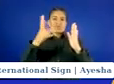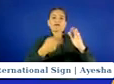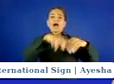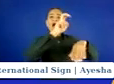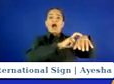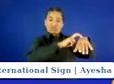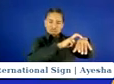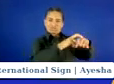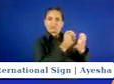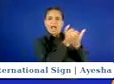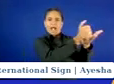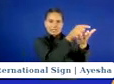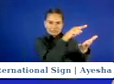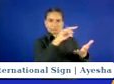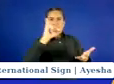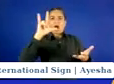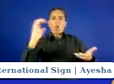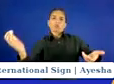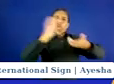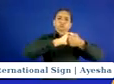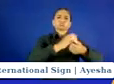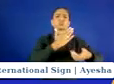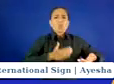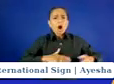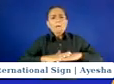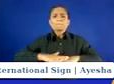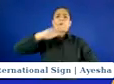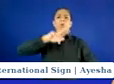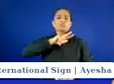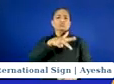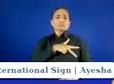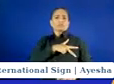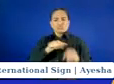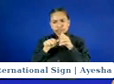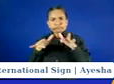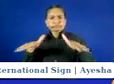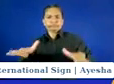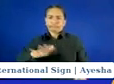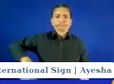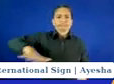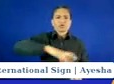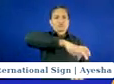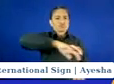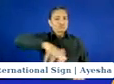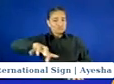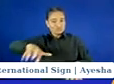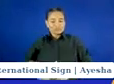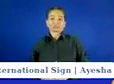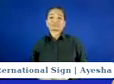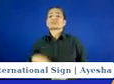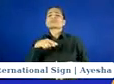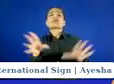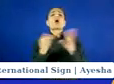these countries. This webinar, therefore, the series will facilitate dialogue and